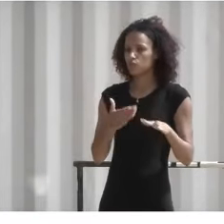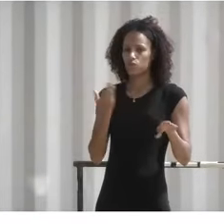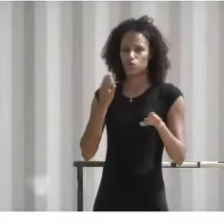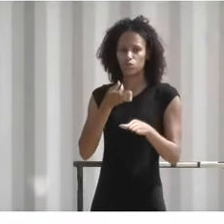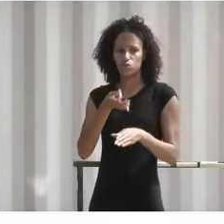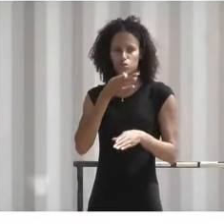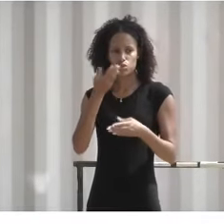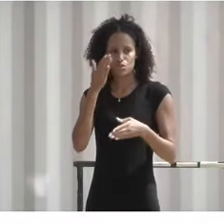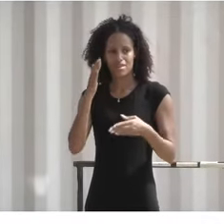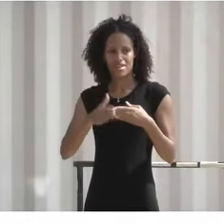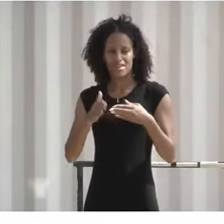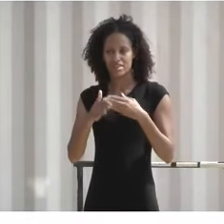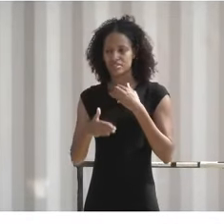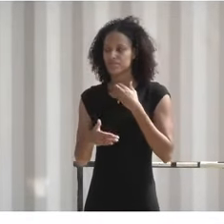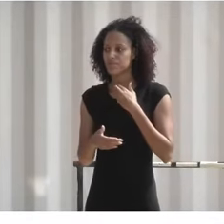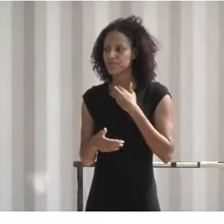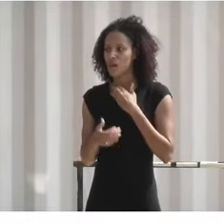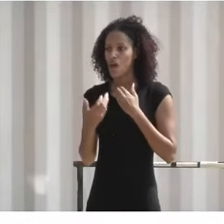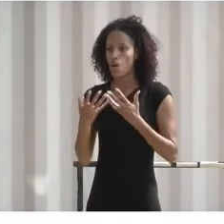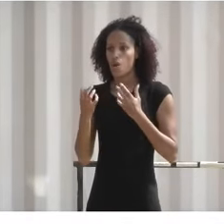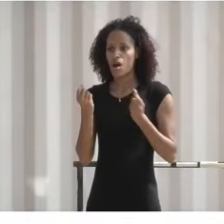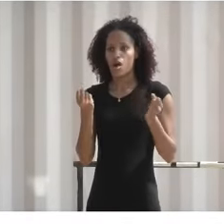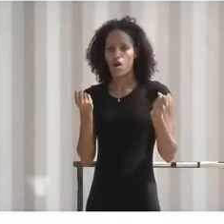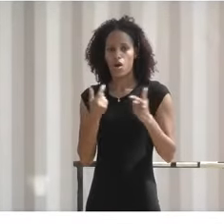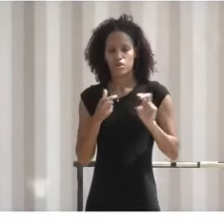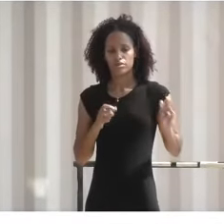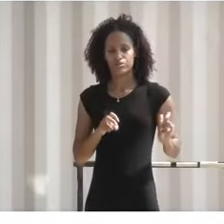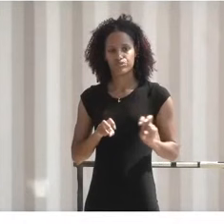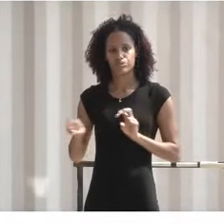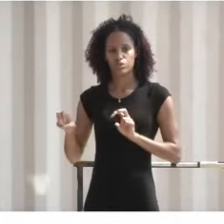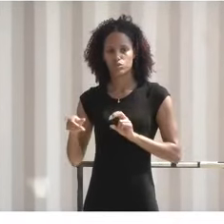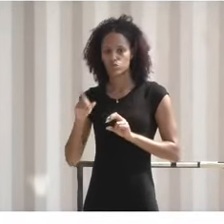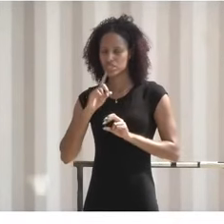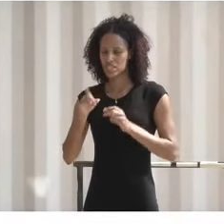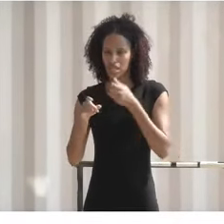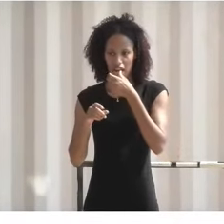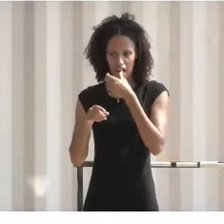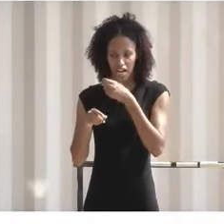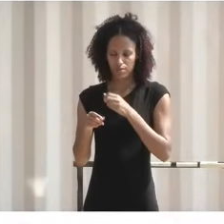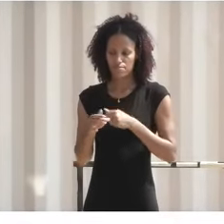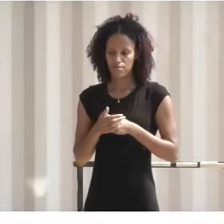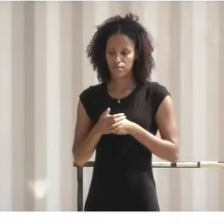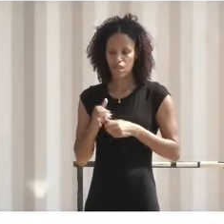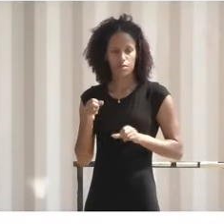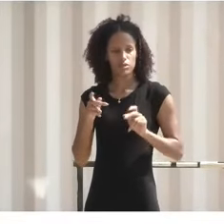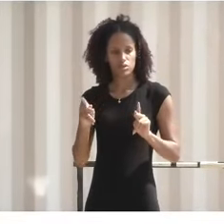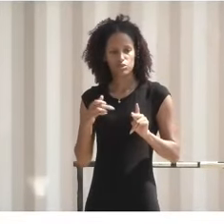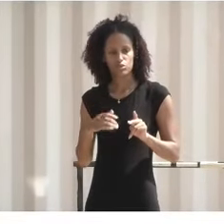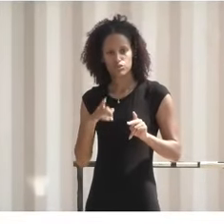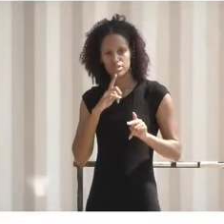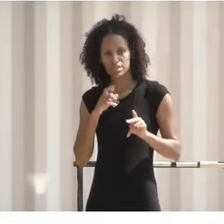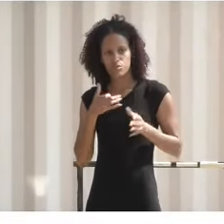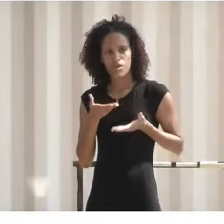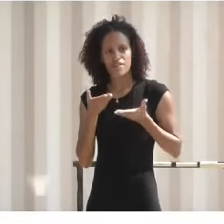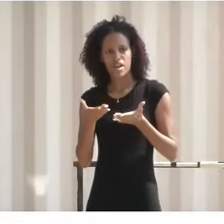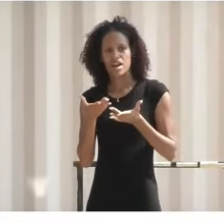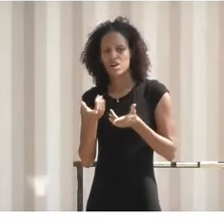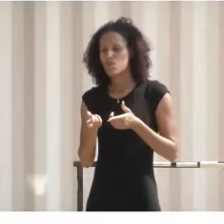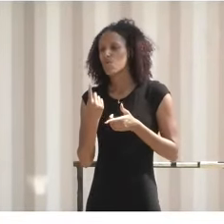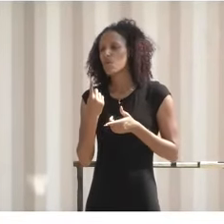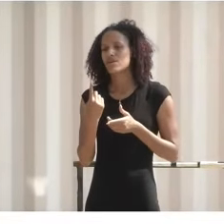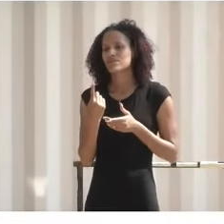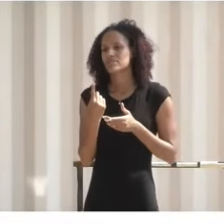end of our panel discussion, I'd like to give each of the panelists sort of just an opportunity to provide sort of